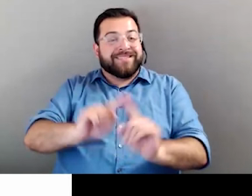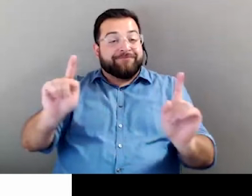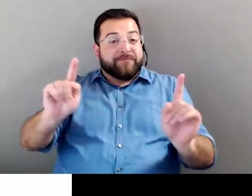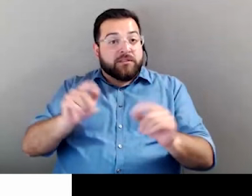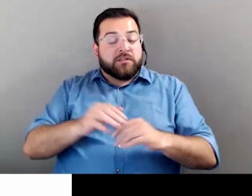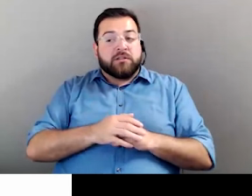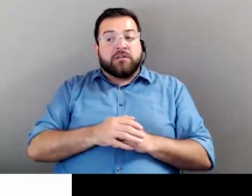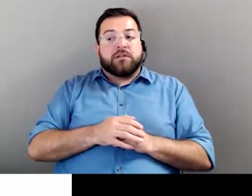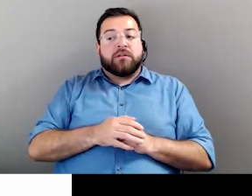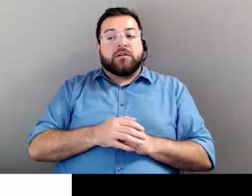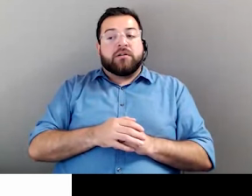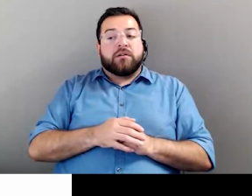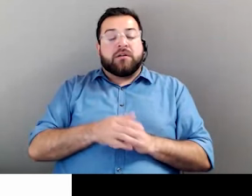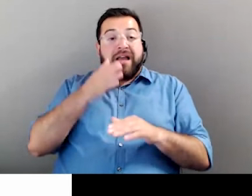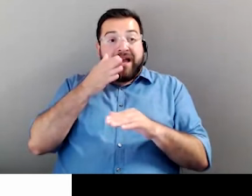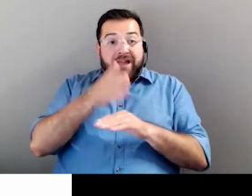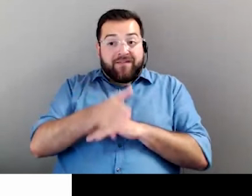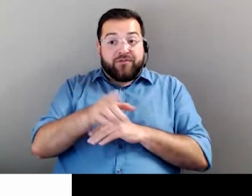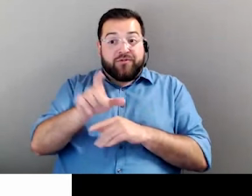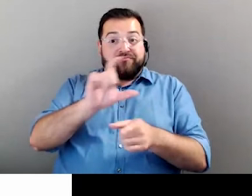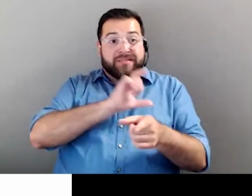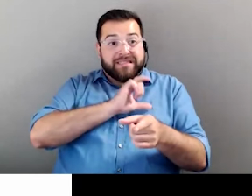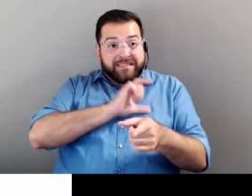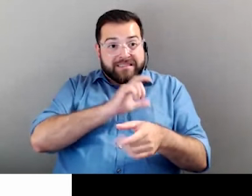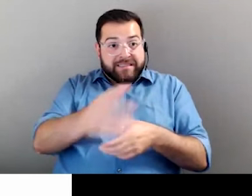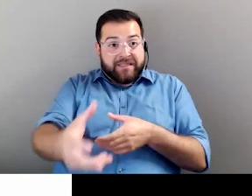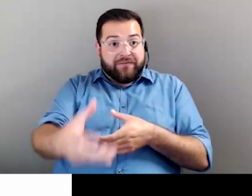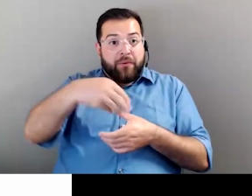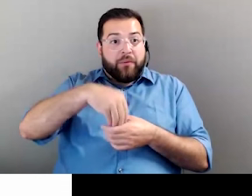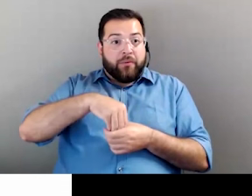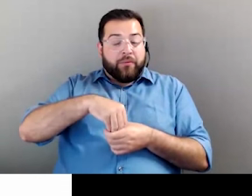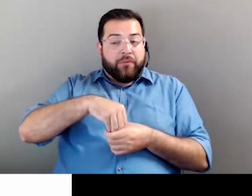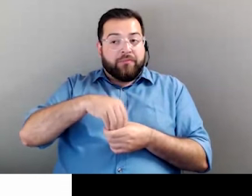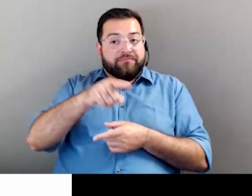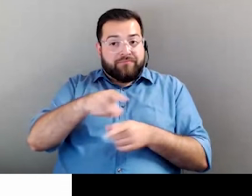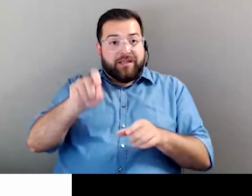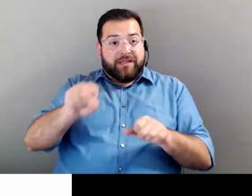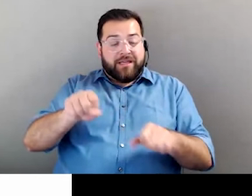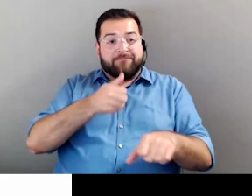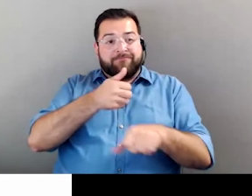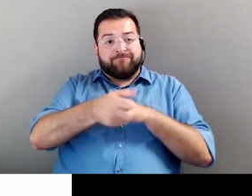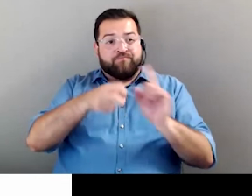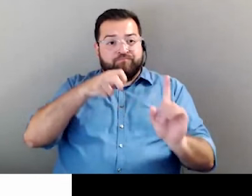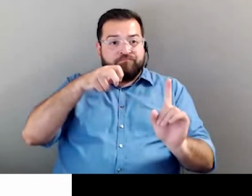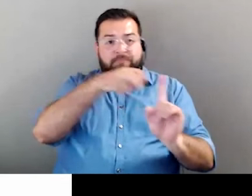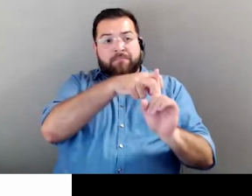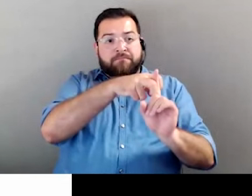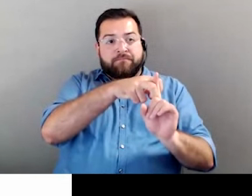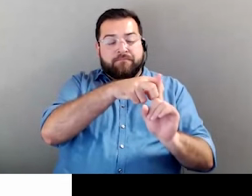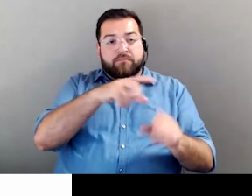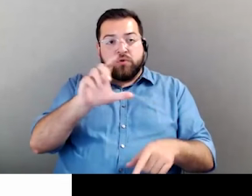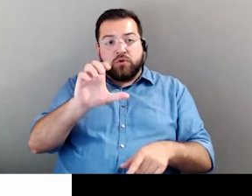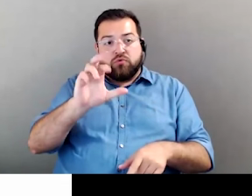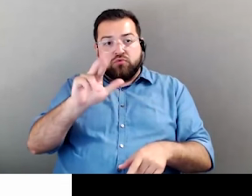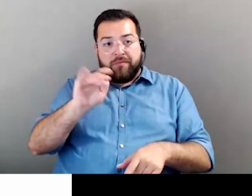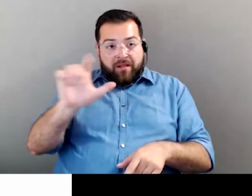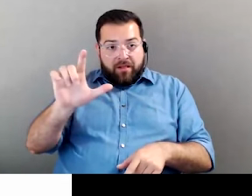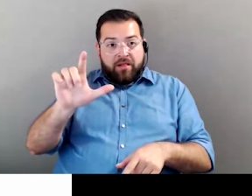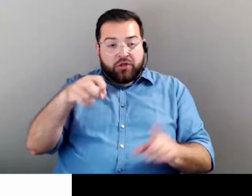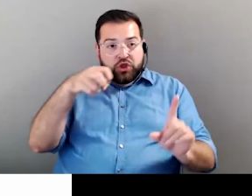you get campus PD involved or local police, they can file criminal charges. And that's a whole different